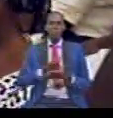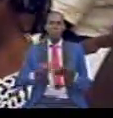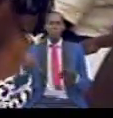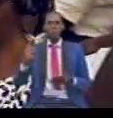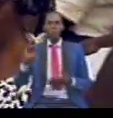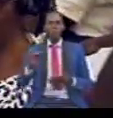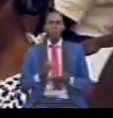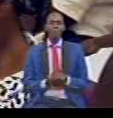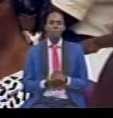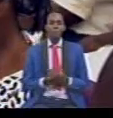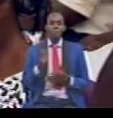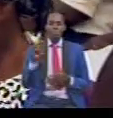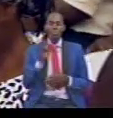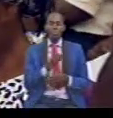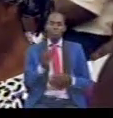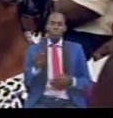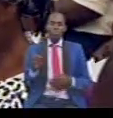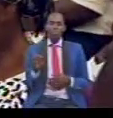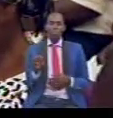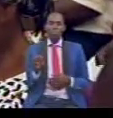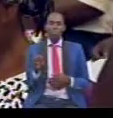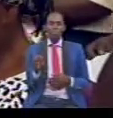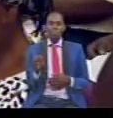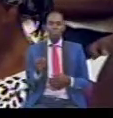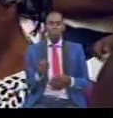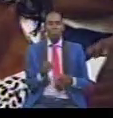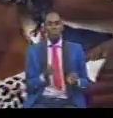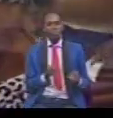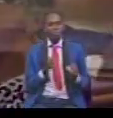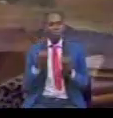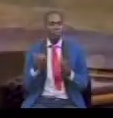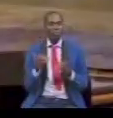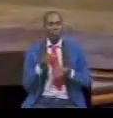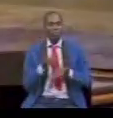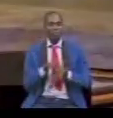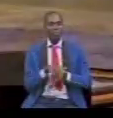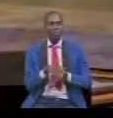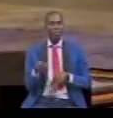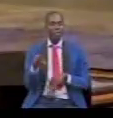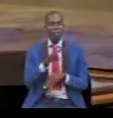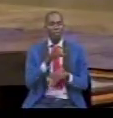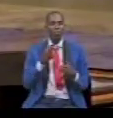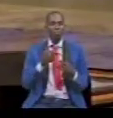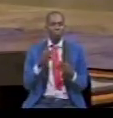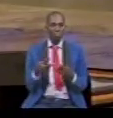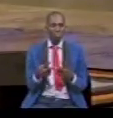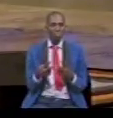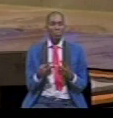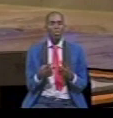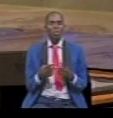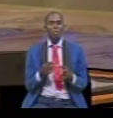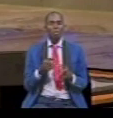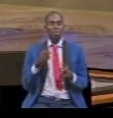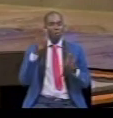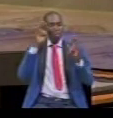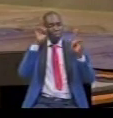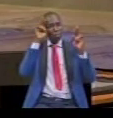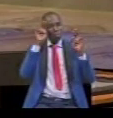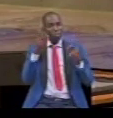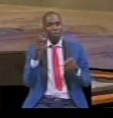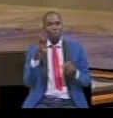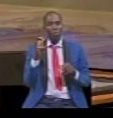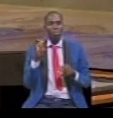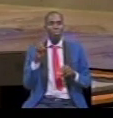14. Therefore, sent he hither, thither, horses and chariots,